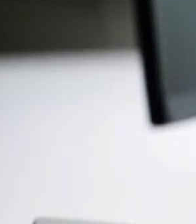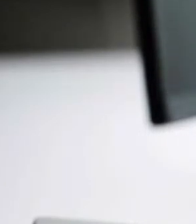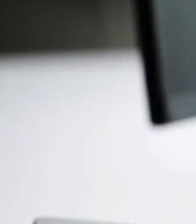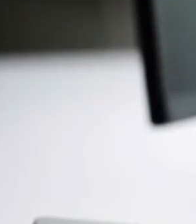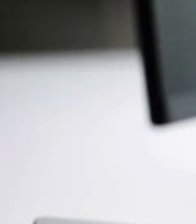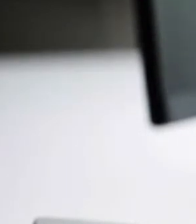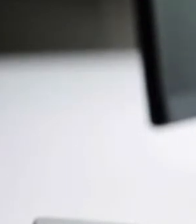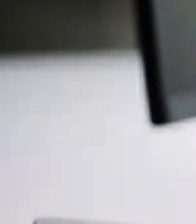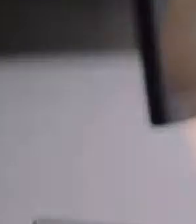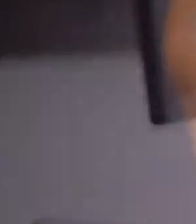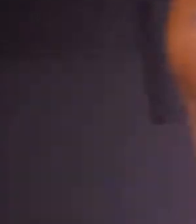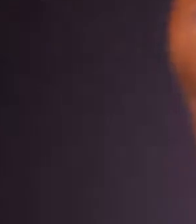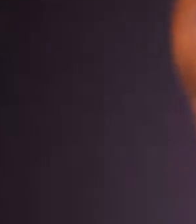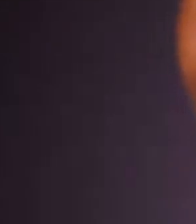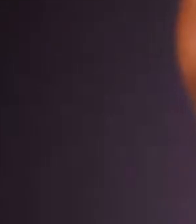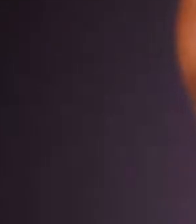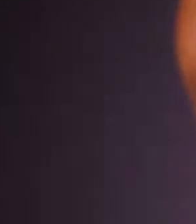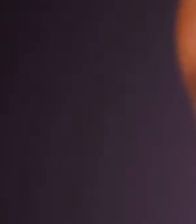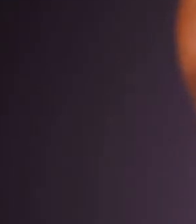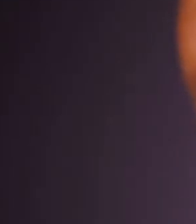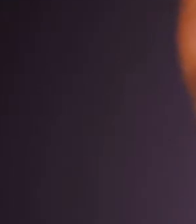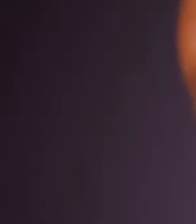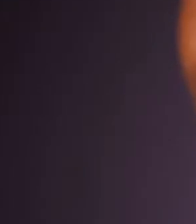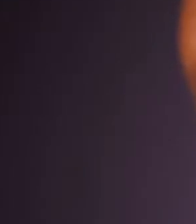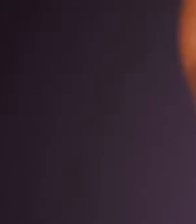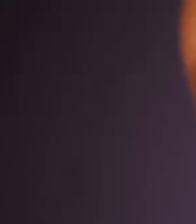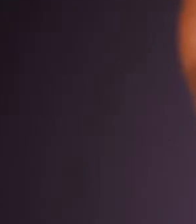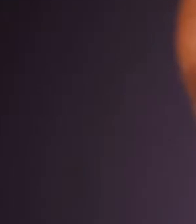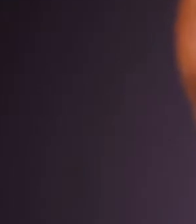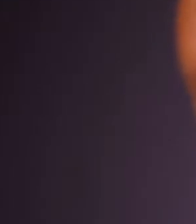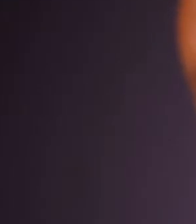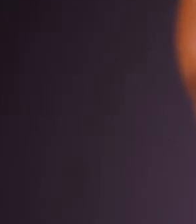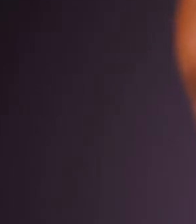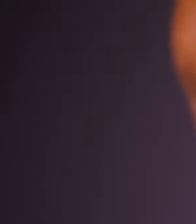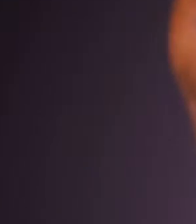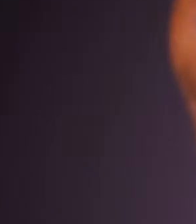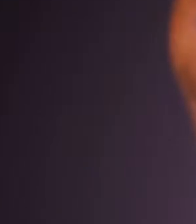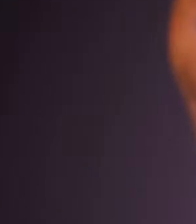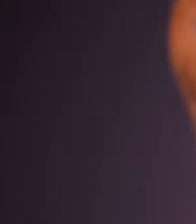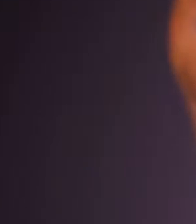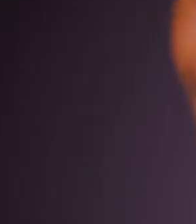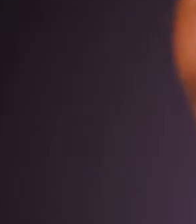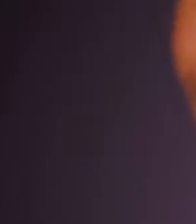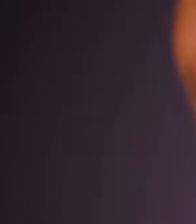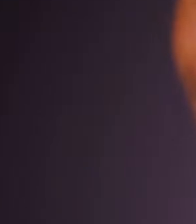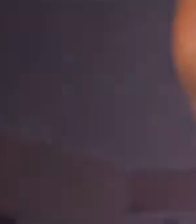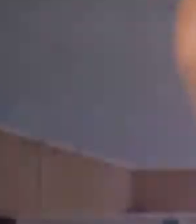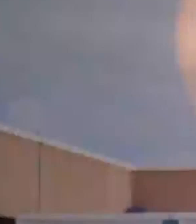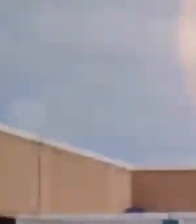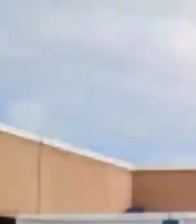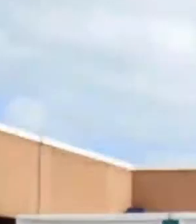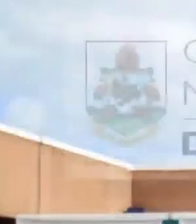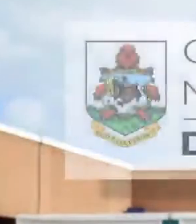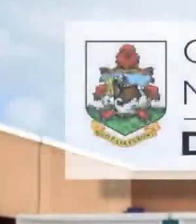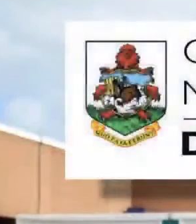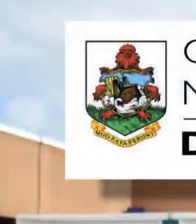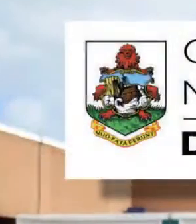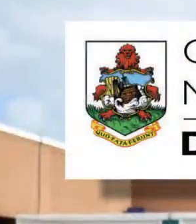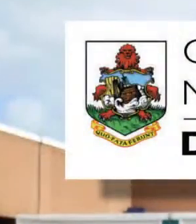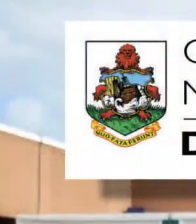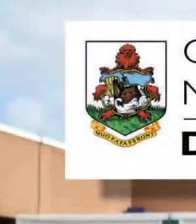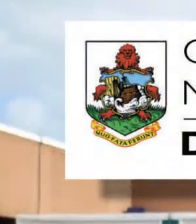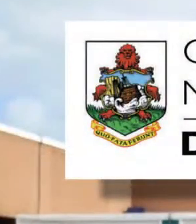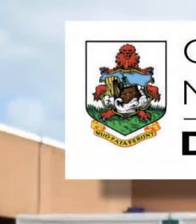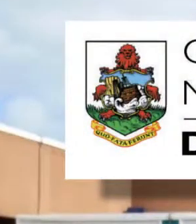the hours of 9 a.m. and 9 p.m. And one of our friendly telephone operators will be happy to make a reservation for you, or